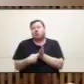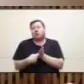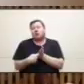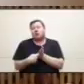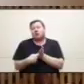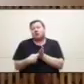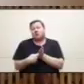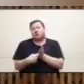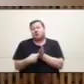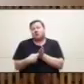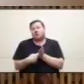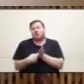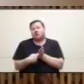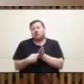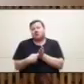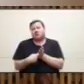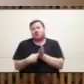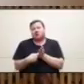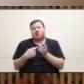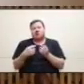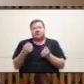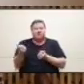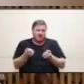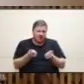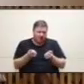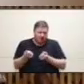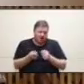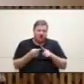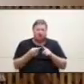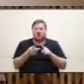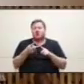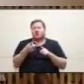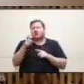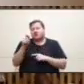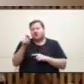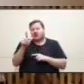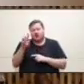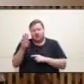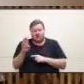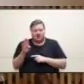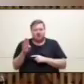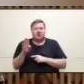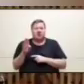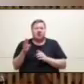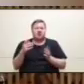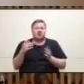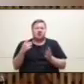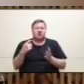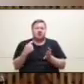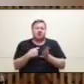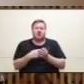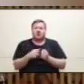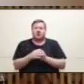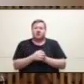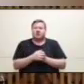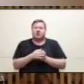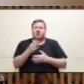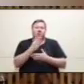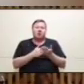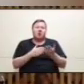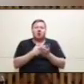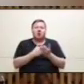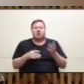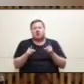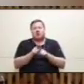fleet, that is vehicles, TLBs were procured. Part of that also, it's